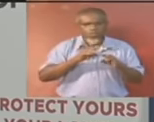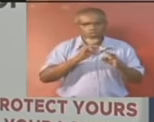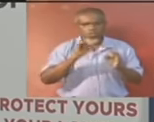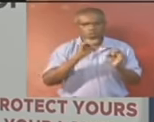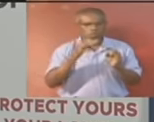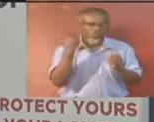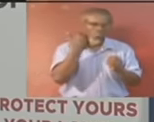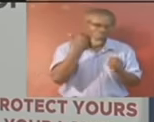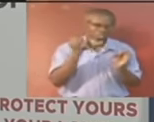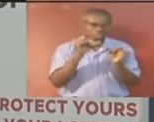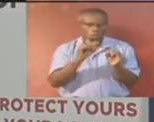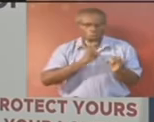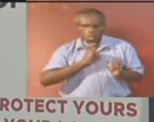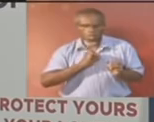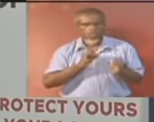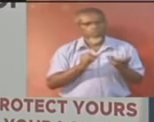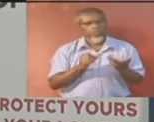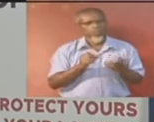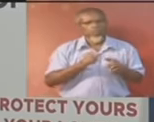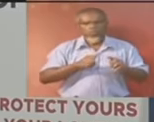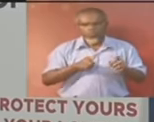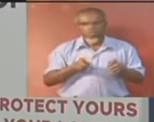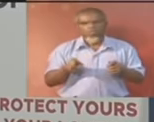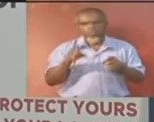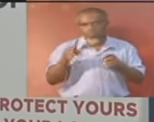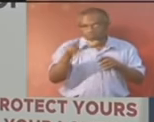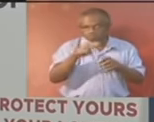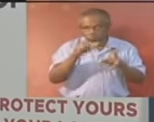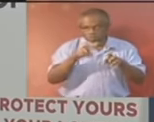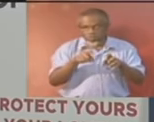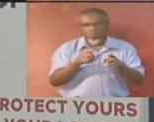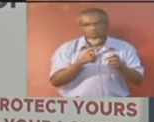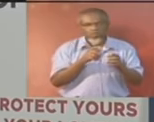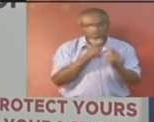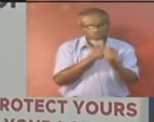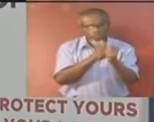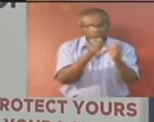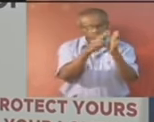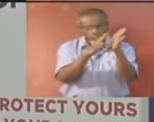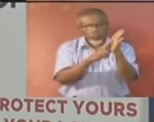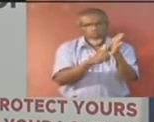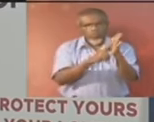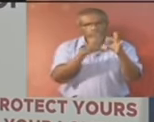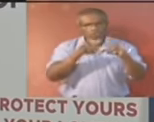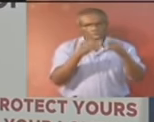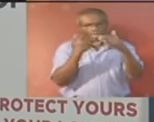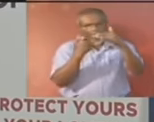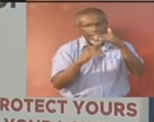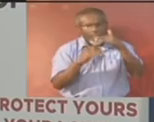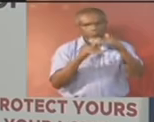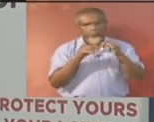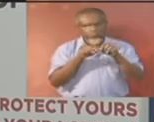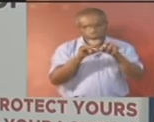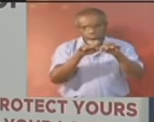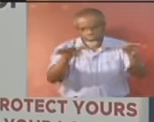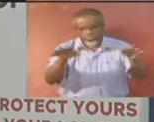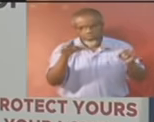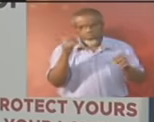going to help us to reduce that upward trend, that exponential spread. So hopefully that explains